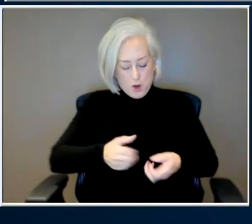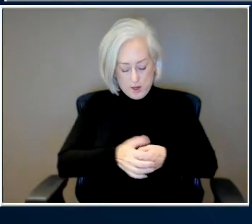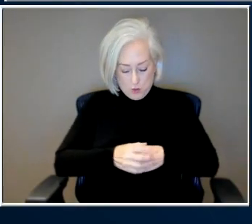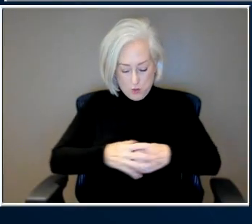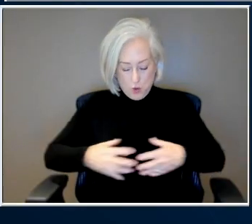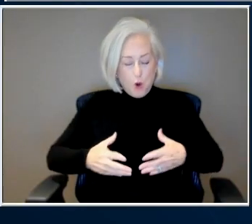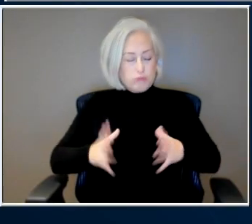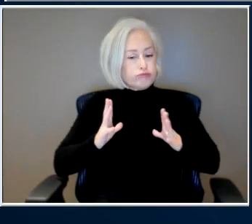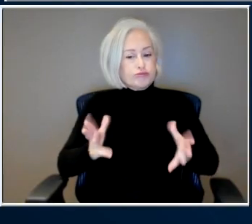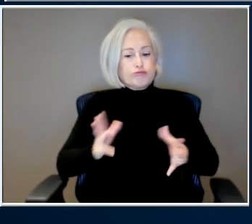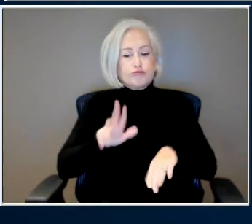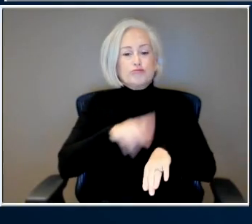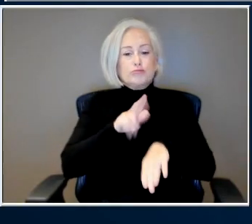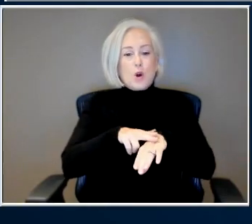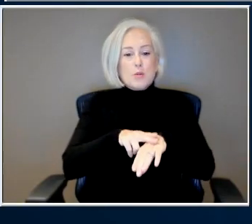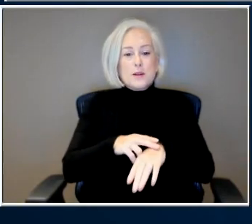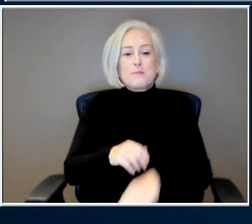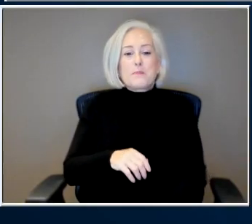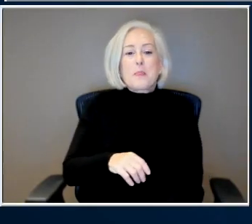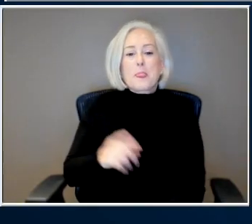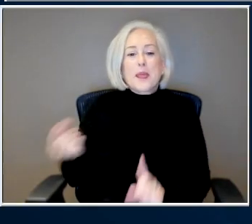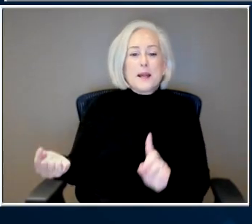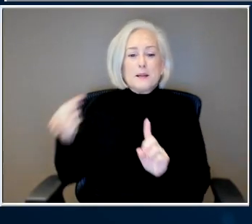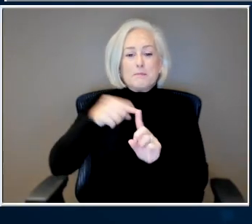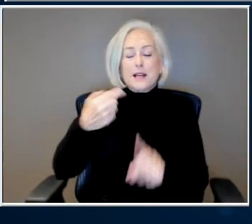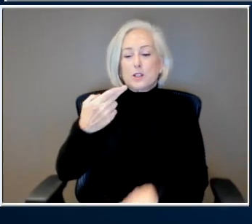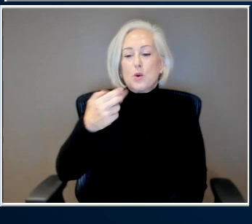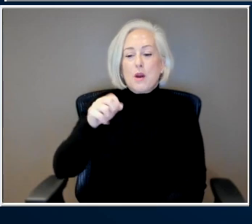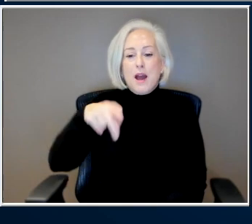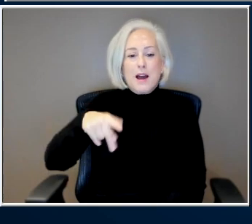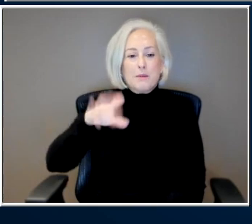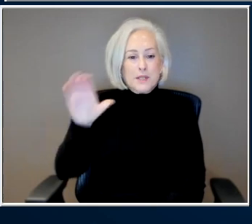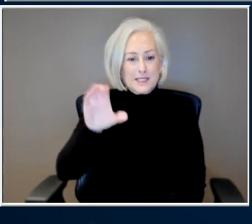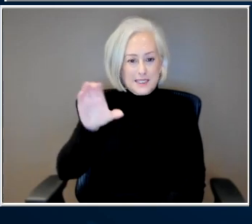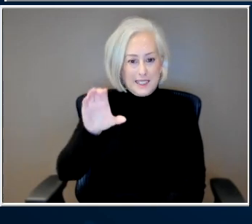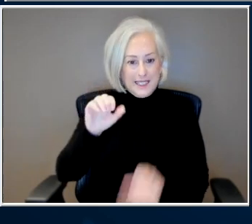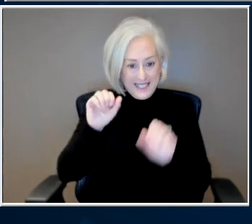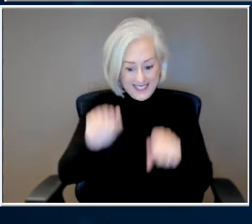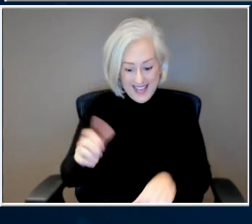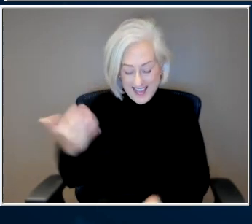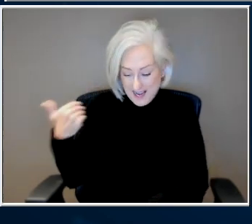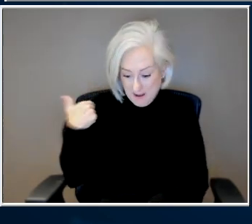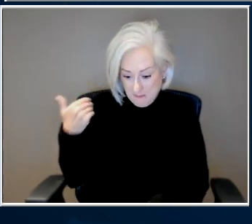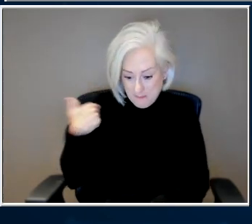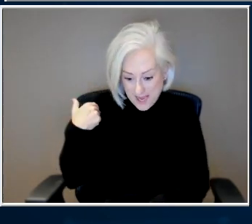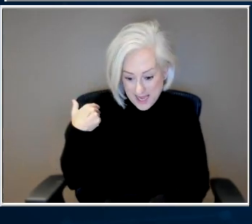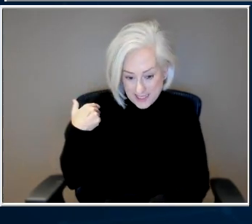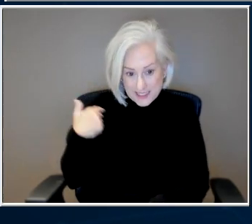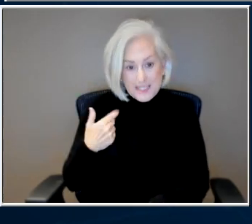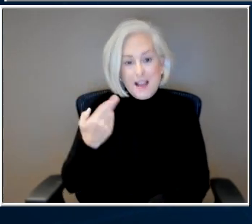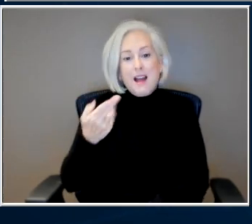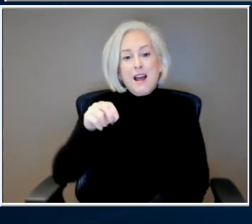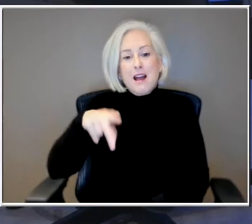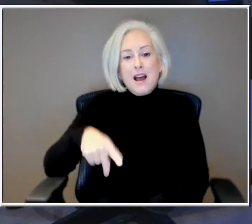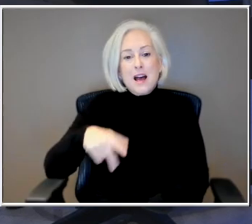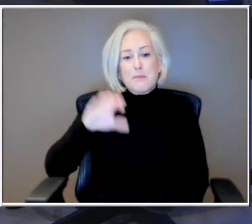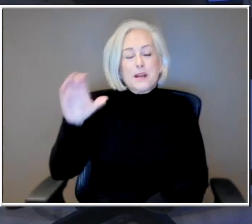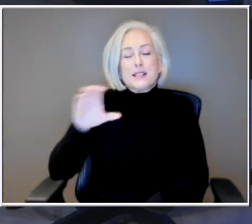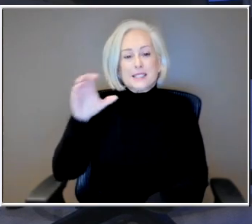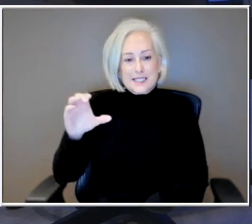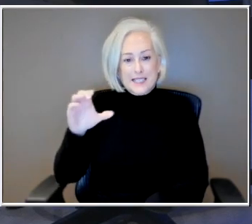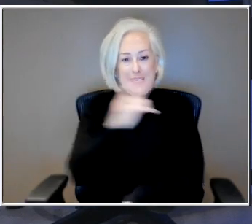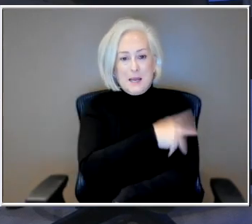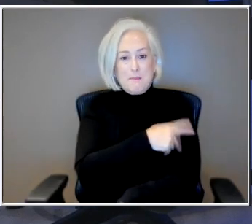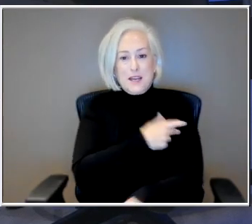question. Back to the hepatitis C comment. Can a former hepatitis C patient who was cured, can they donate? I would leave that